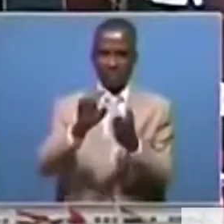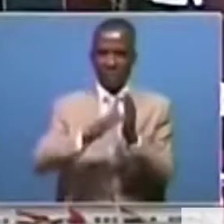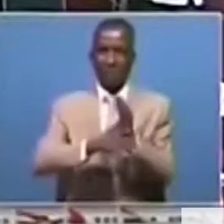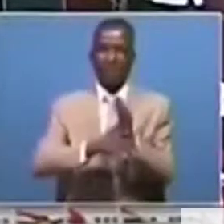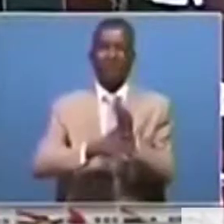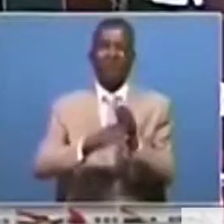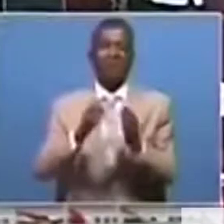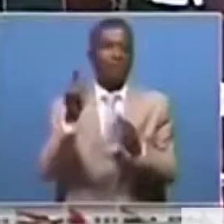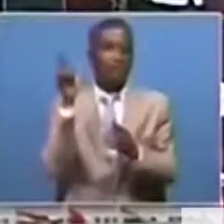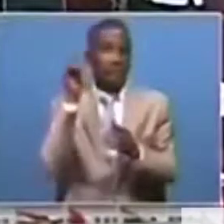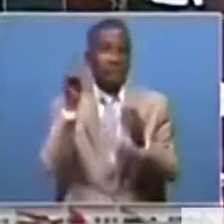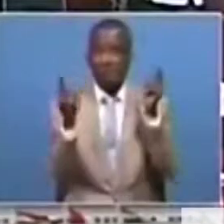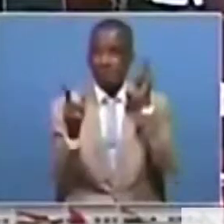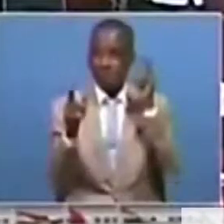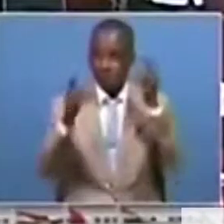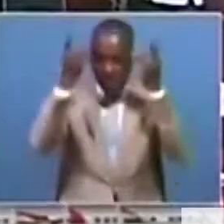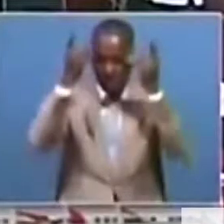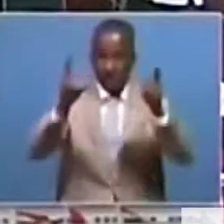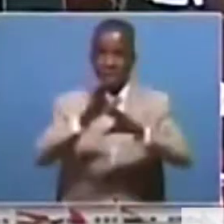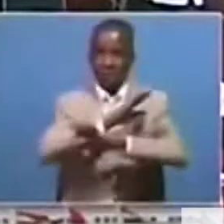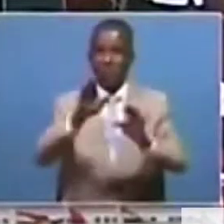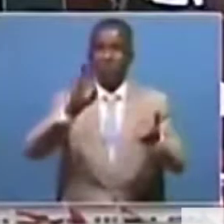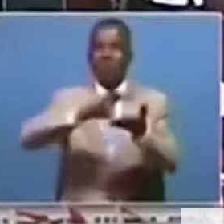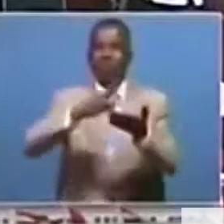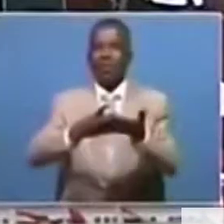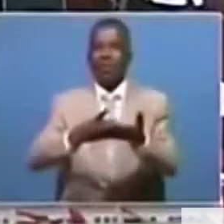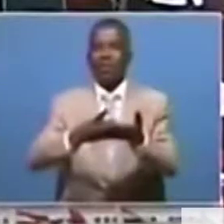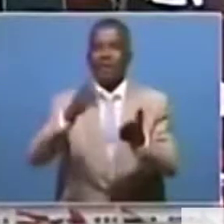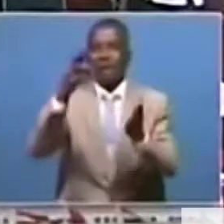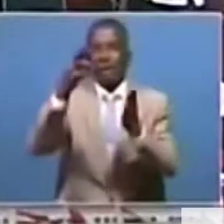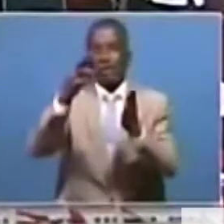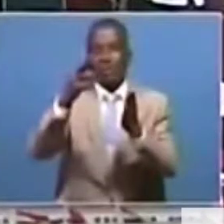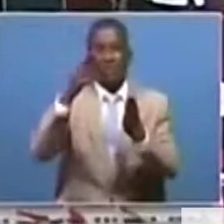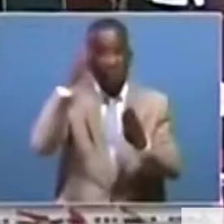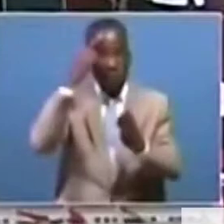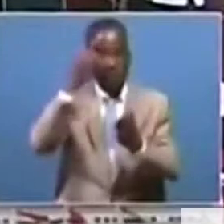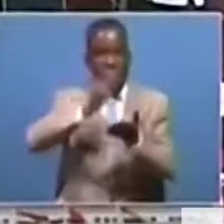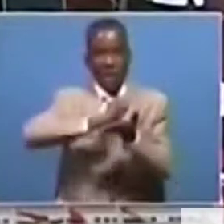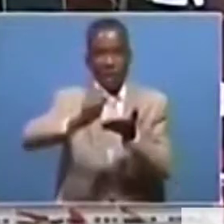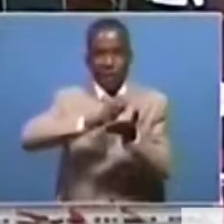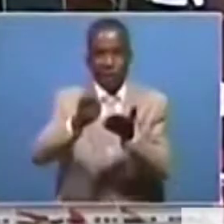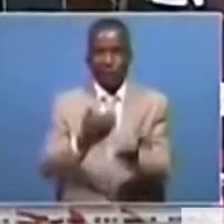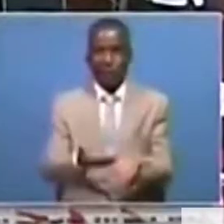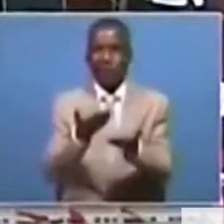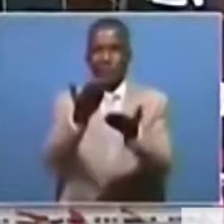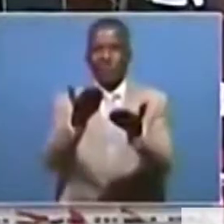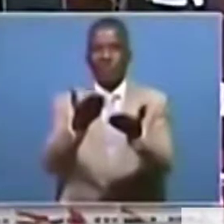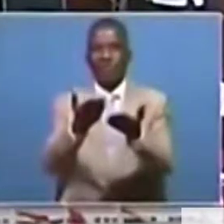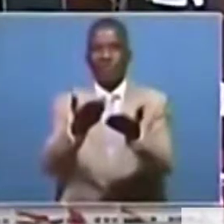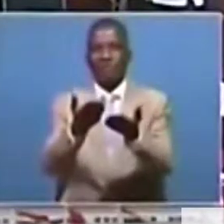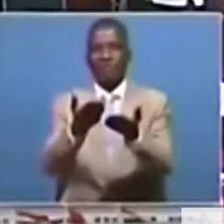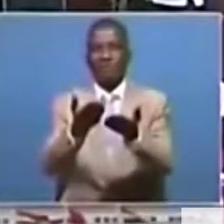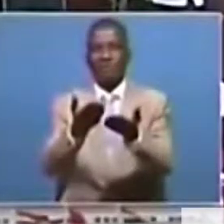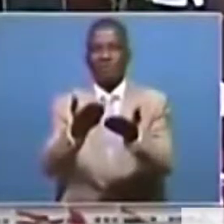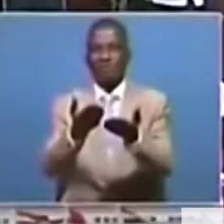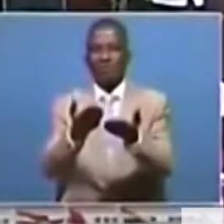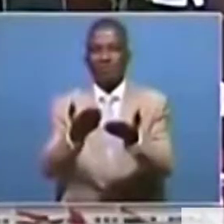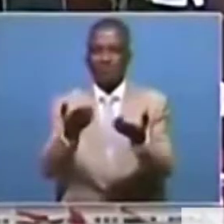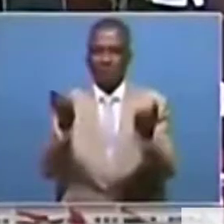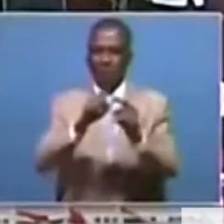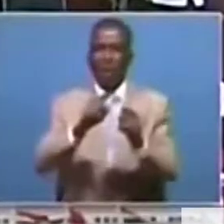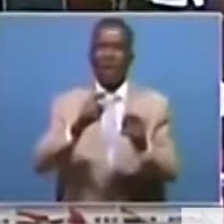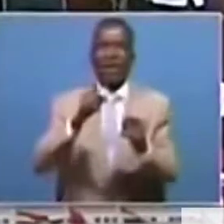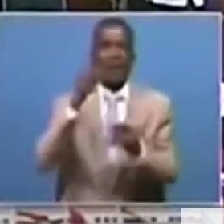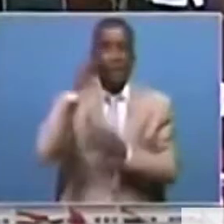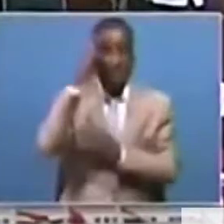objection to the respondent's decision not to testify and gave reasons in the written ruling delivered for that purpose. One of the reasons